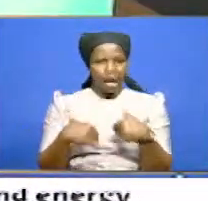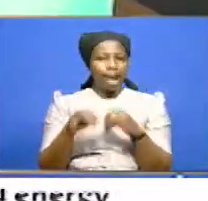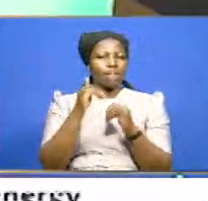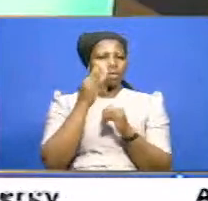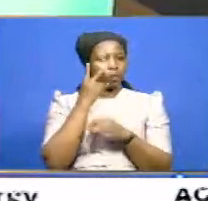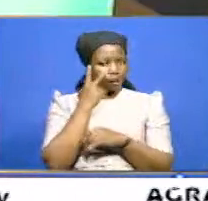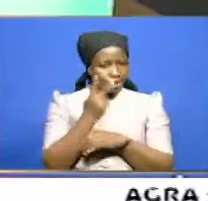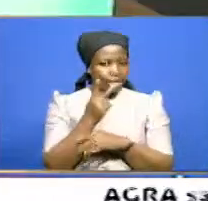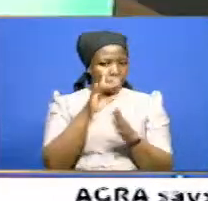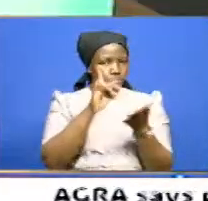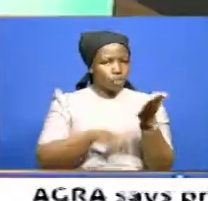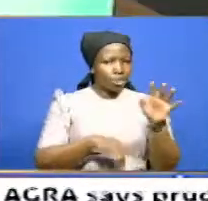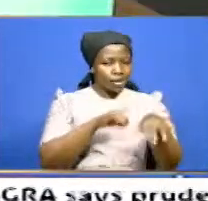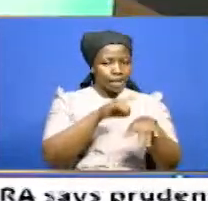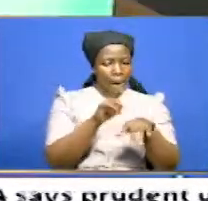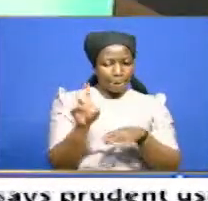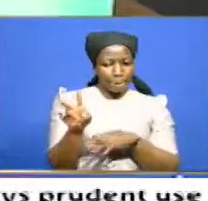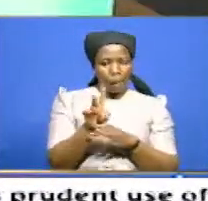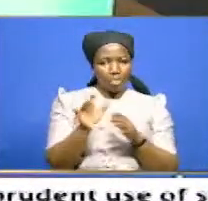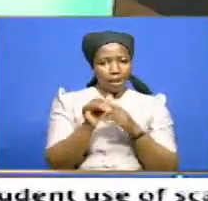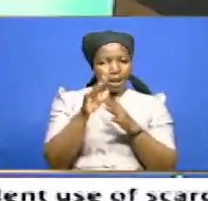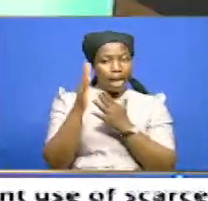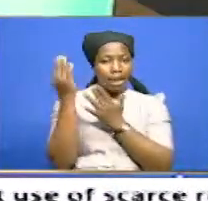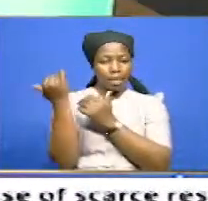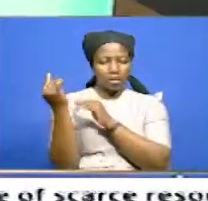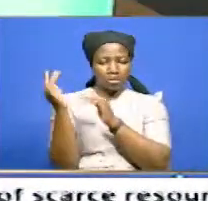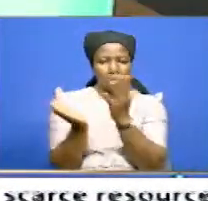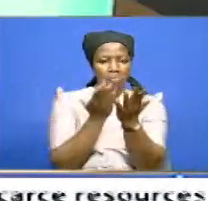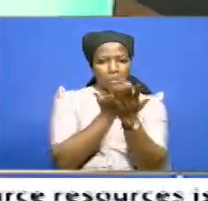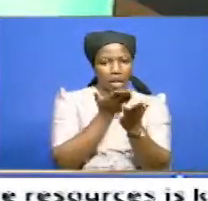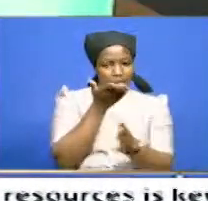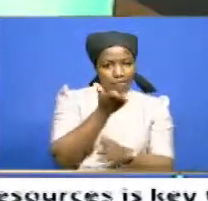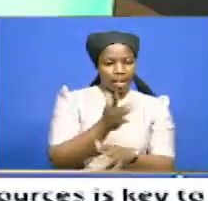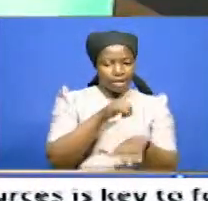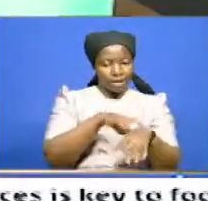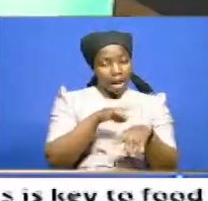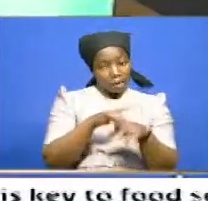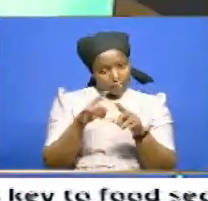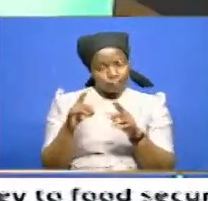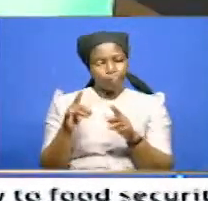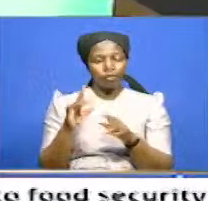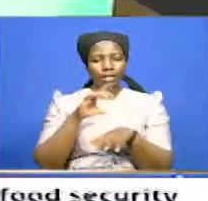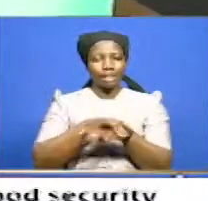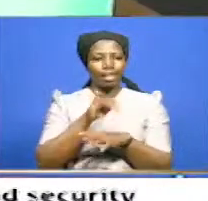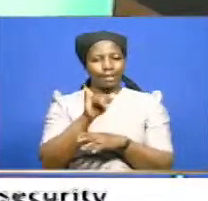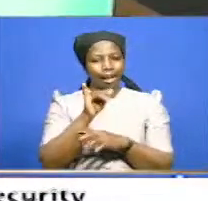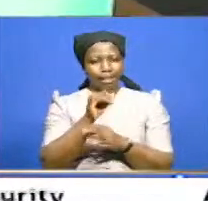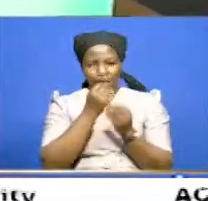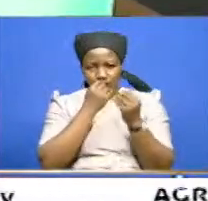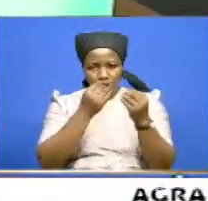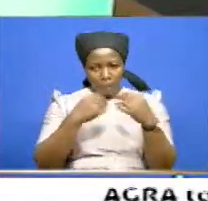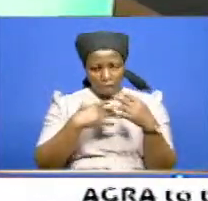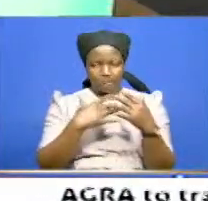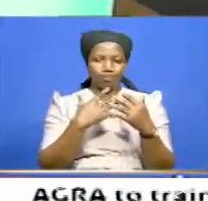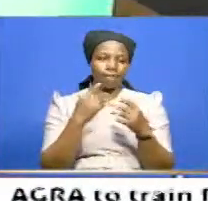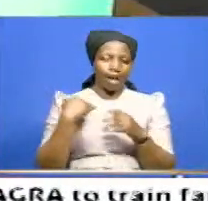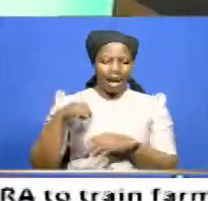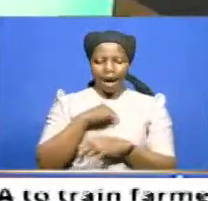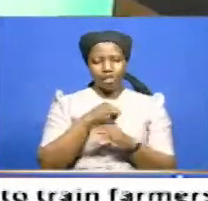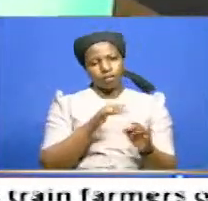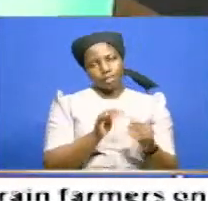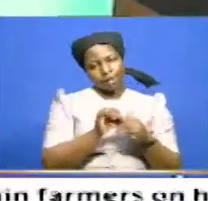two leaders are expected to arrive there. And of course, once we get that signal, we'll definitely take you to